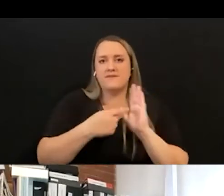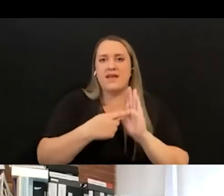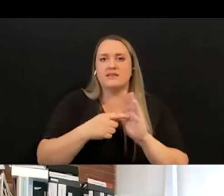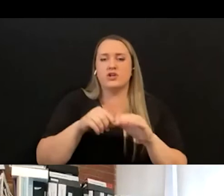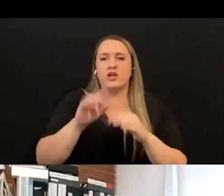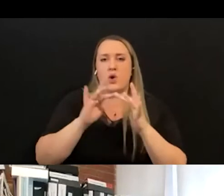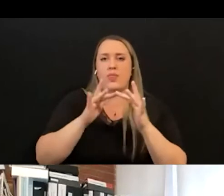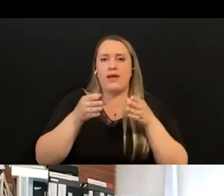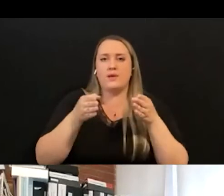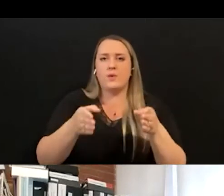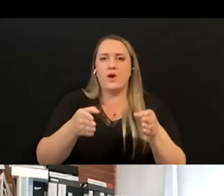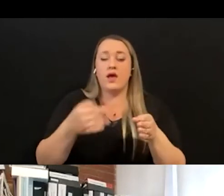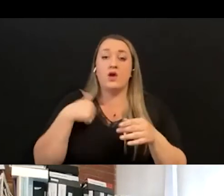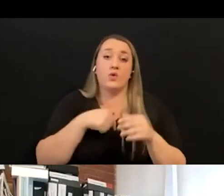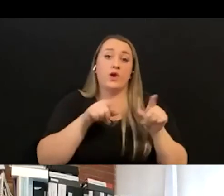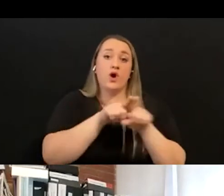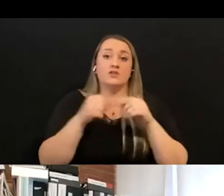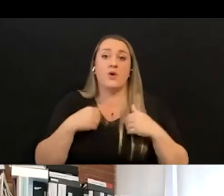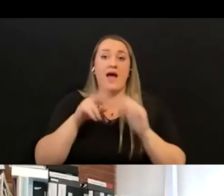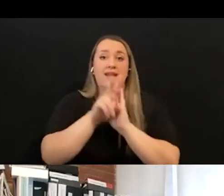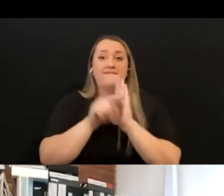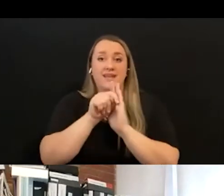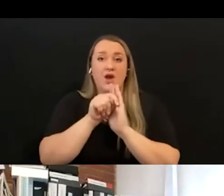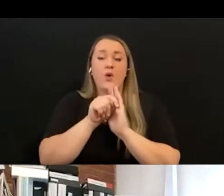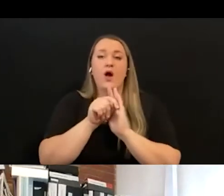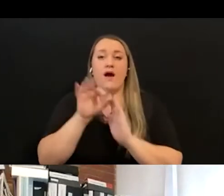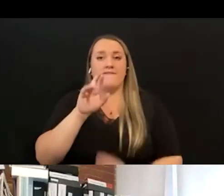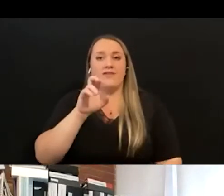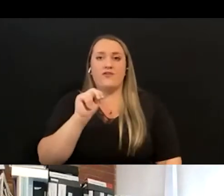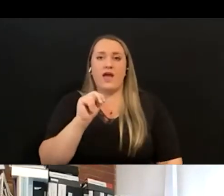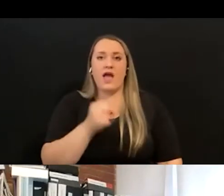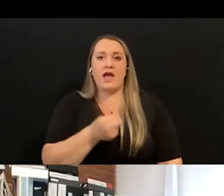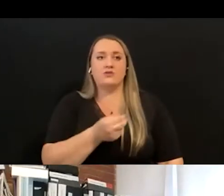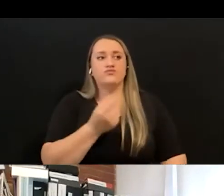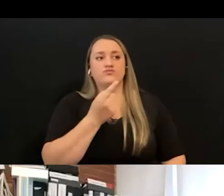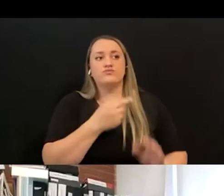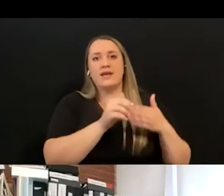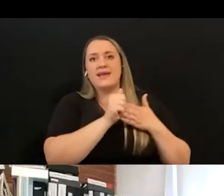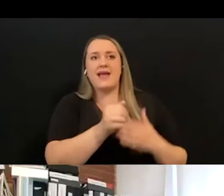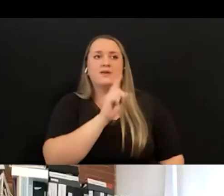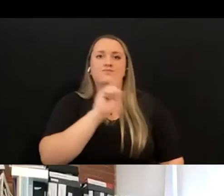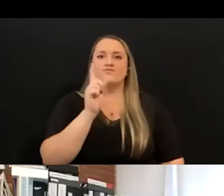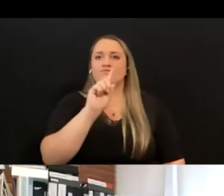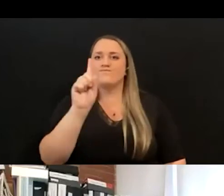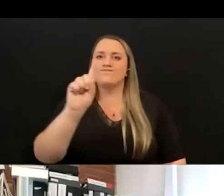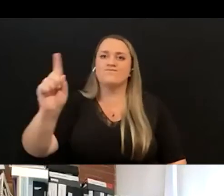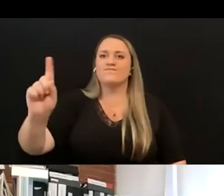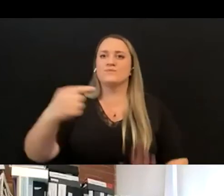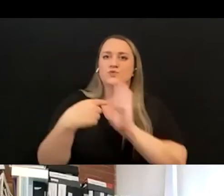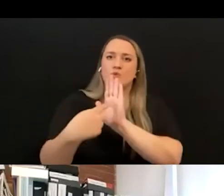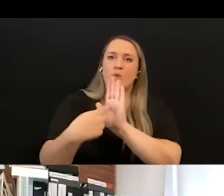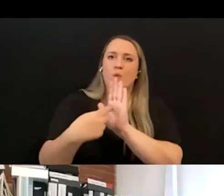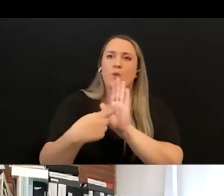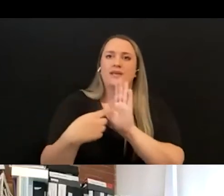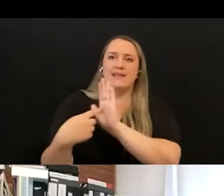format. And we also had like a video with Fran of an exhibition walkthrough, kind of to give people a kind of an overview of the exhibition,